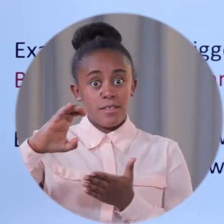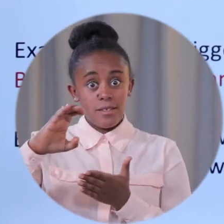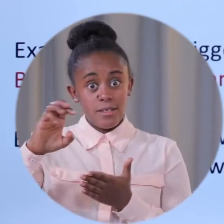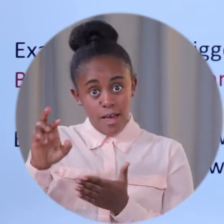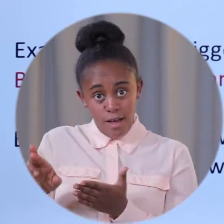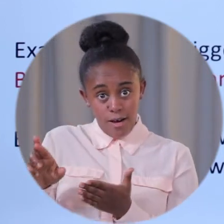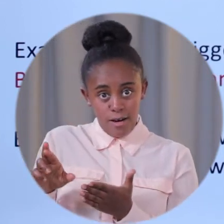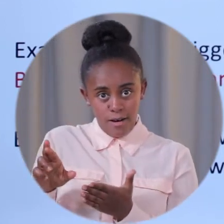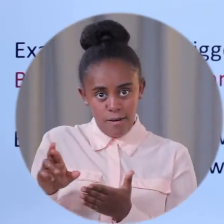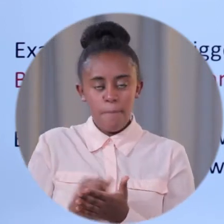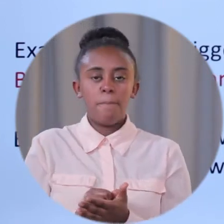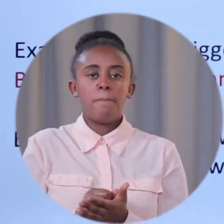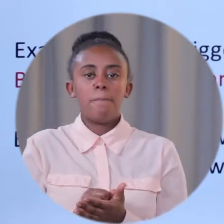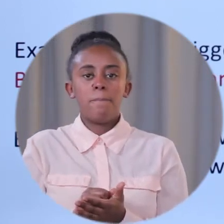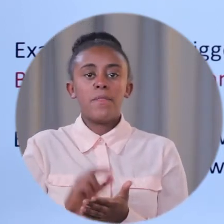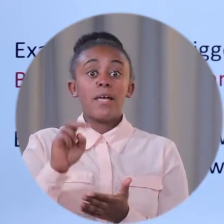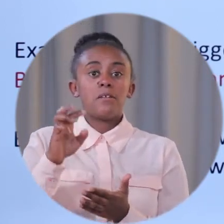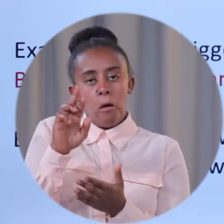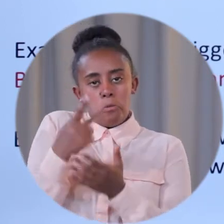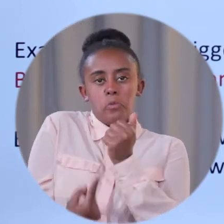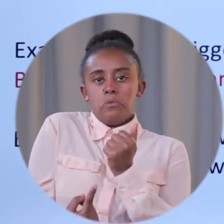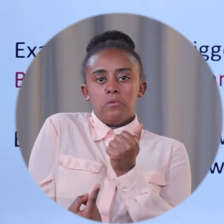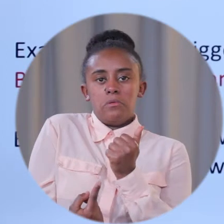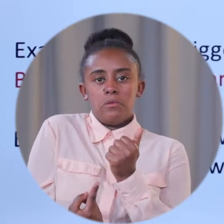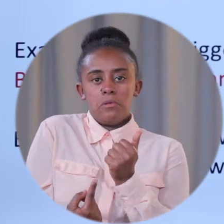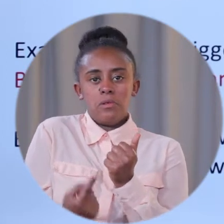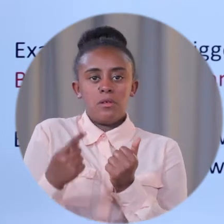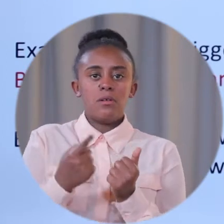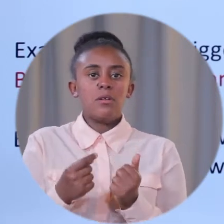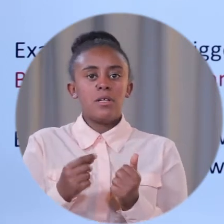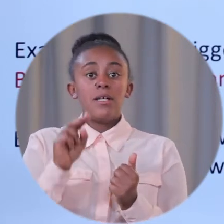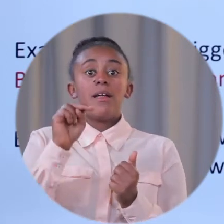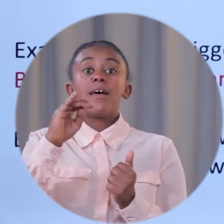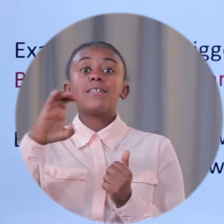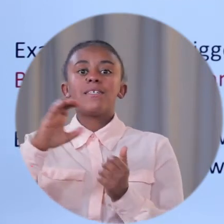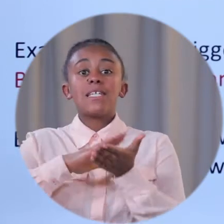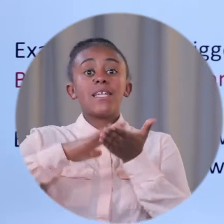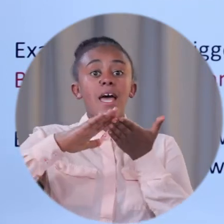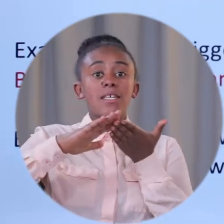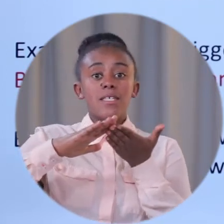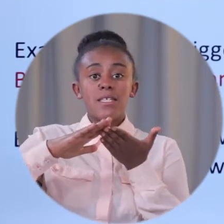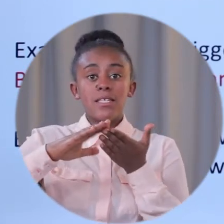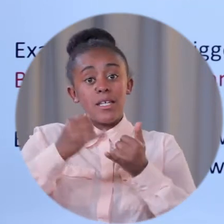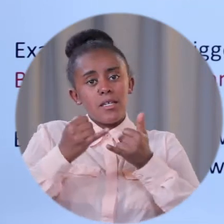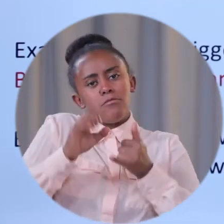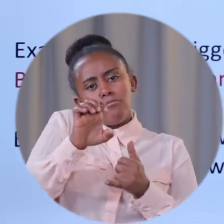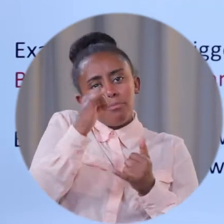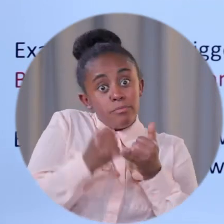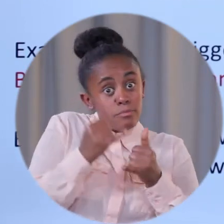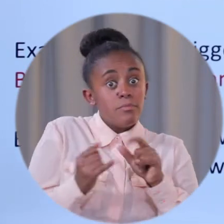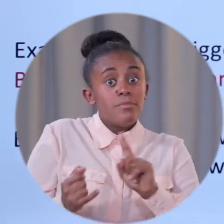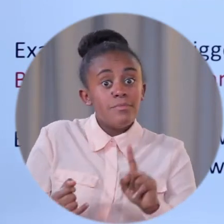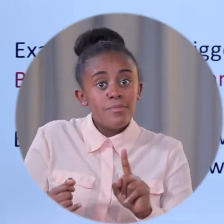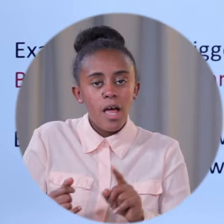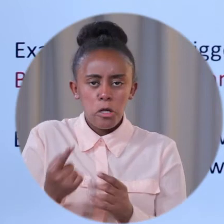This one, double L, so we add er. Here, the adjective ends with e, so